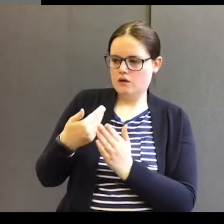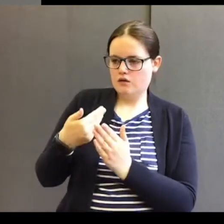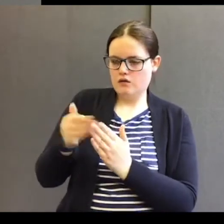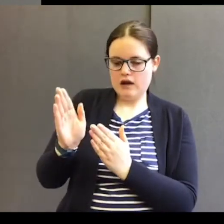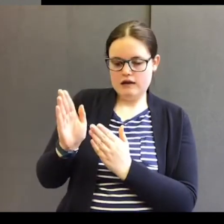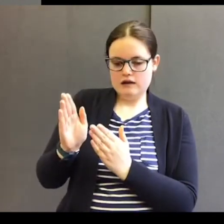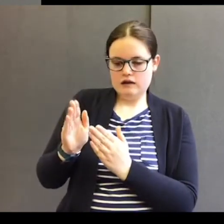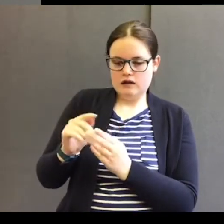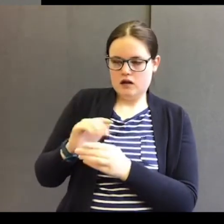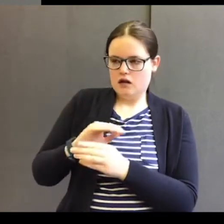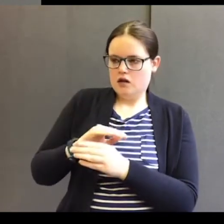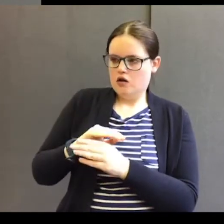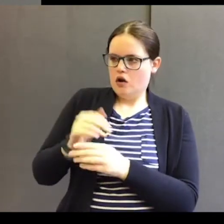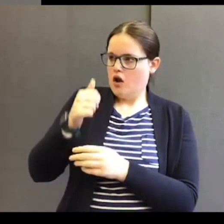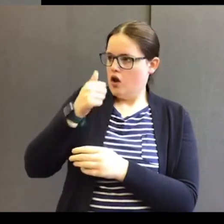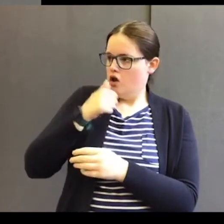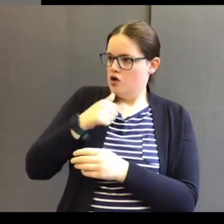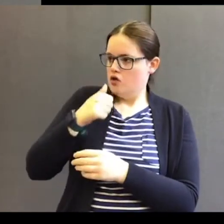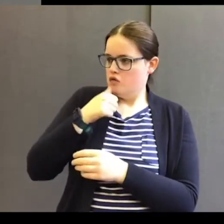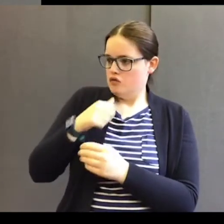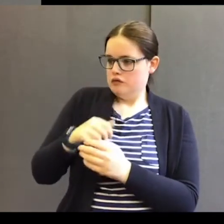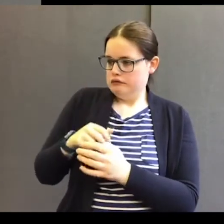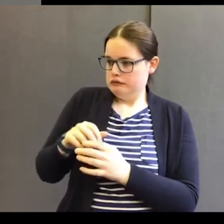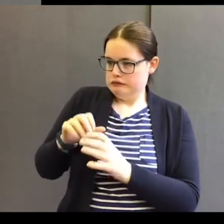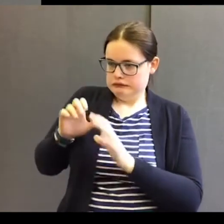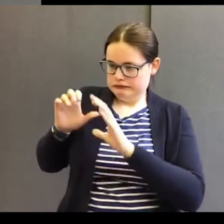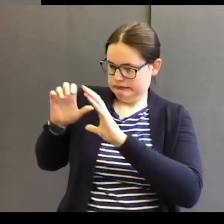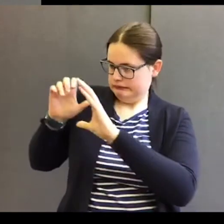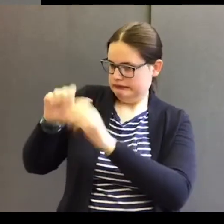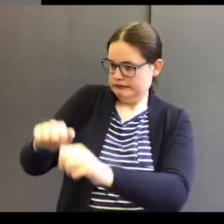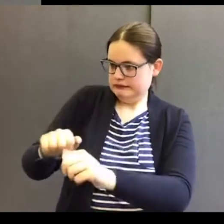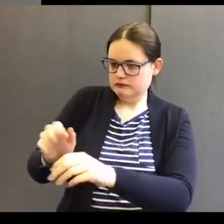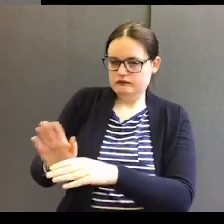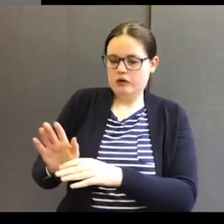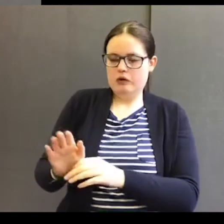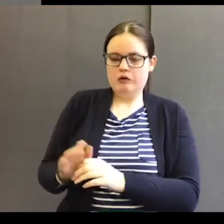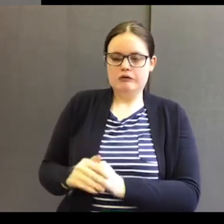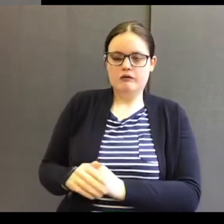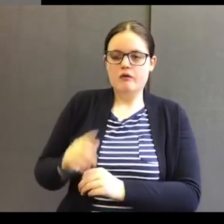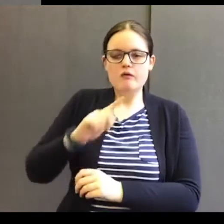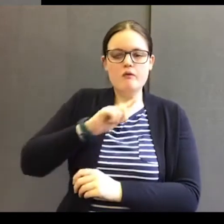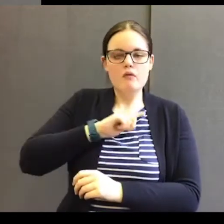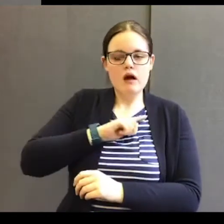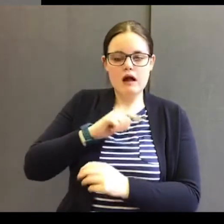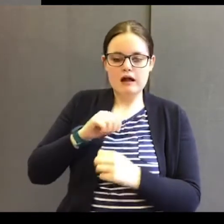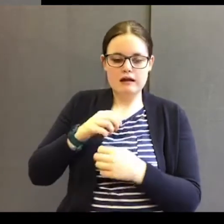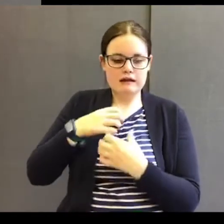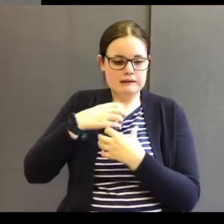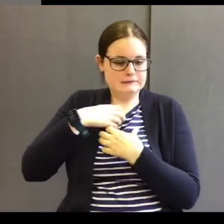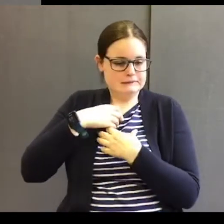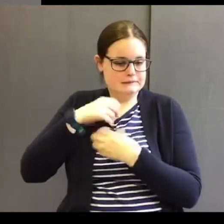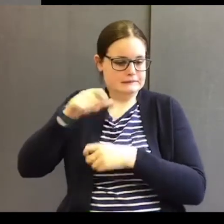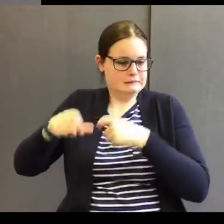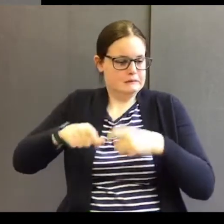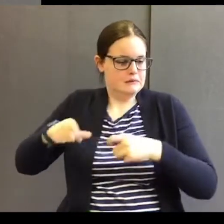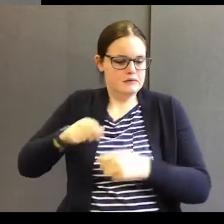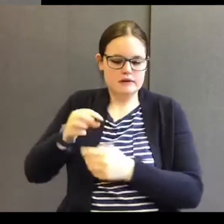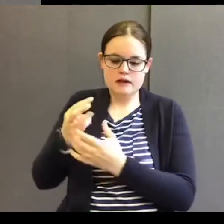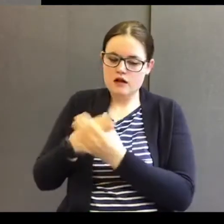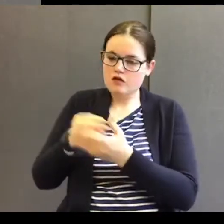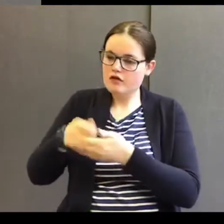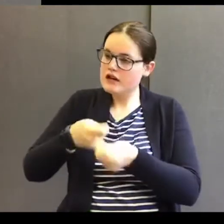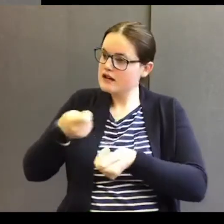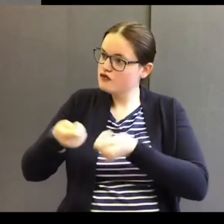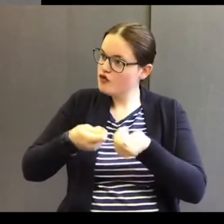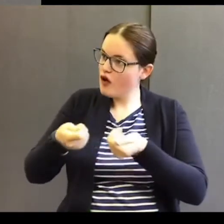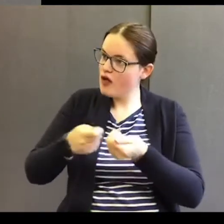officials went. They couldn't even use the violence that they wanted to, because they feared the people. You